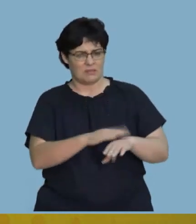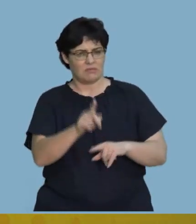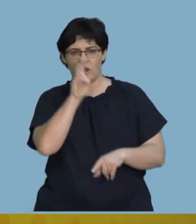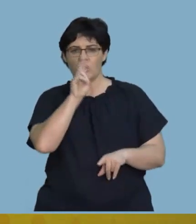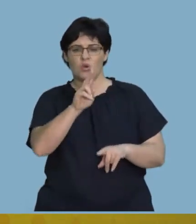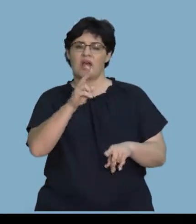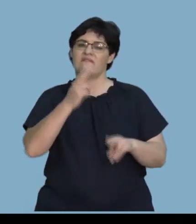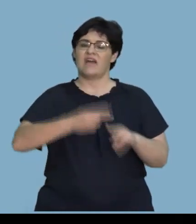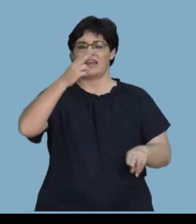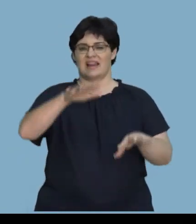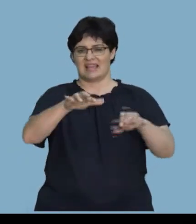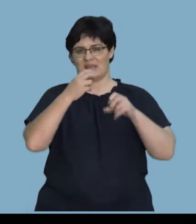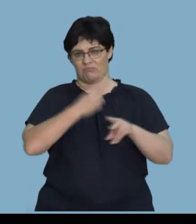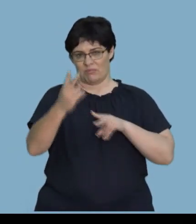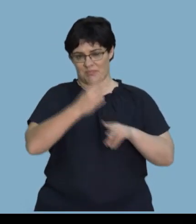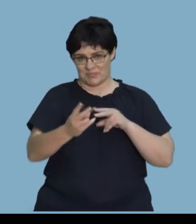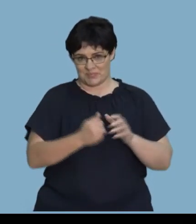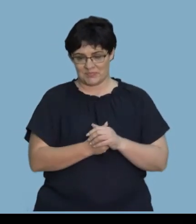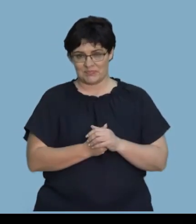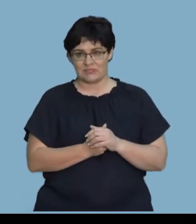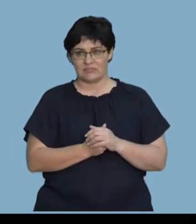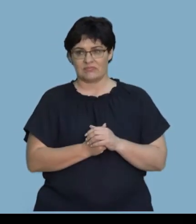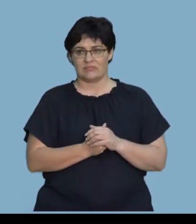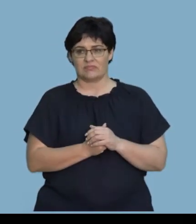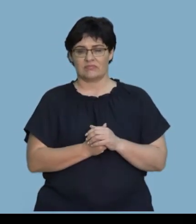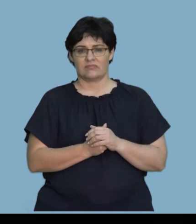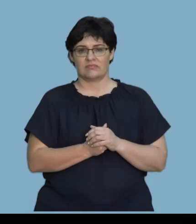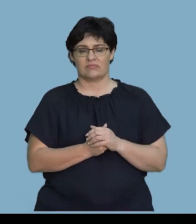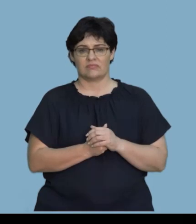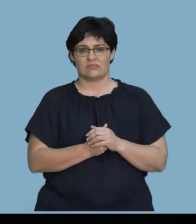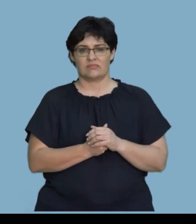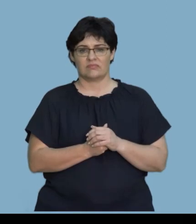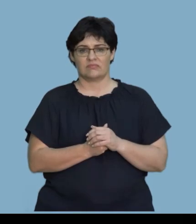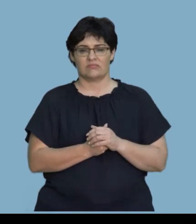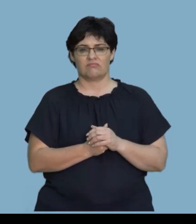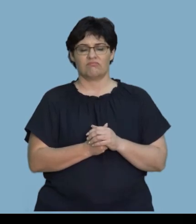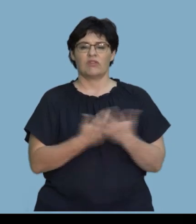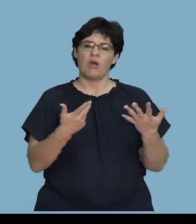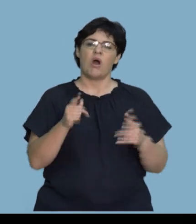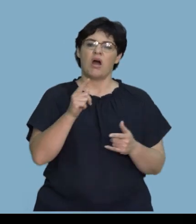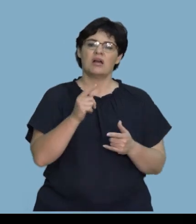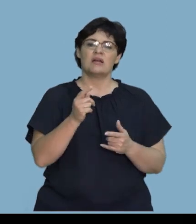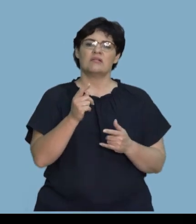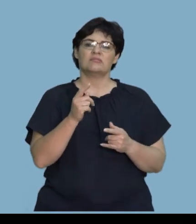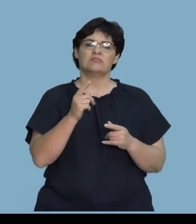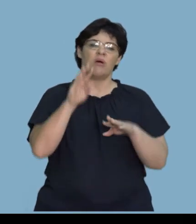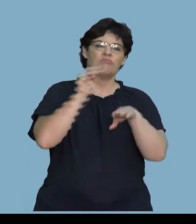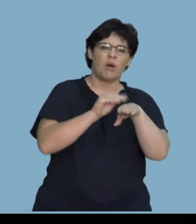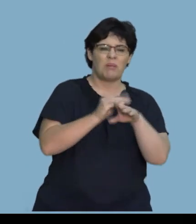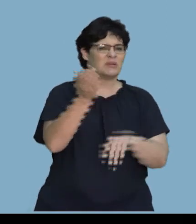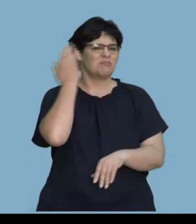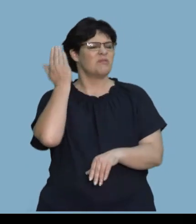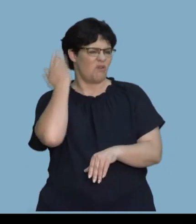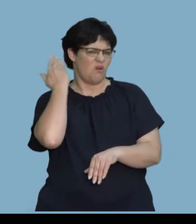final exam prep. Okay, right. We're going to use some of the problems that come